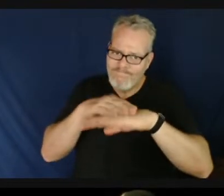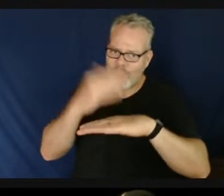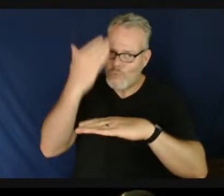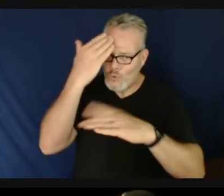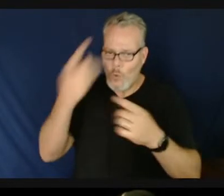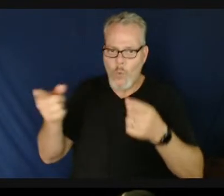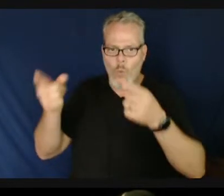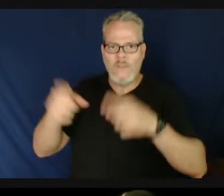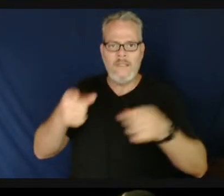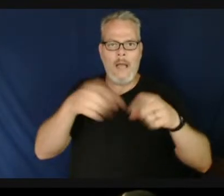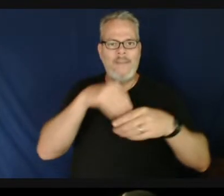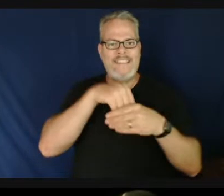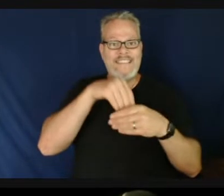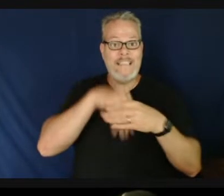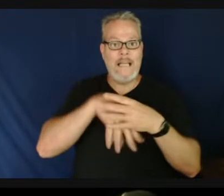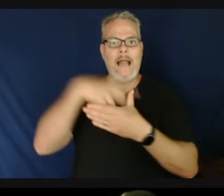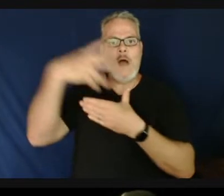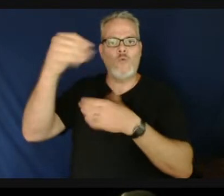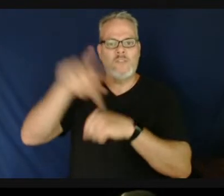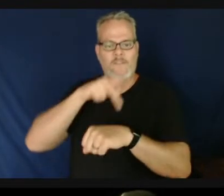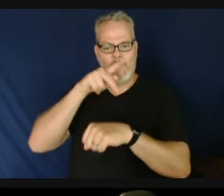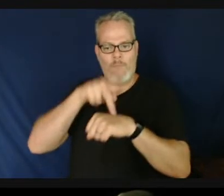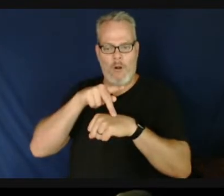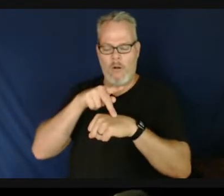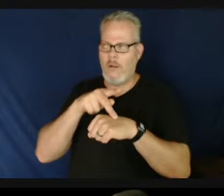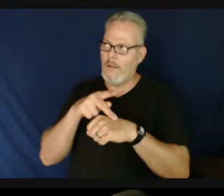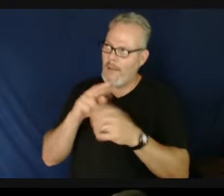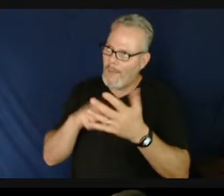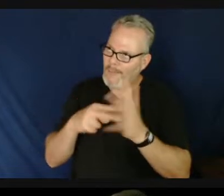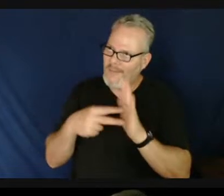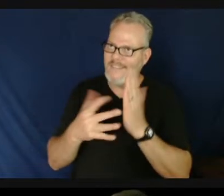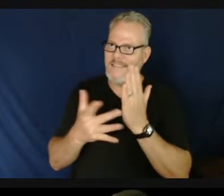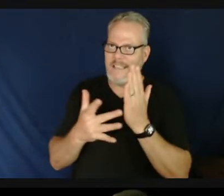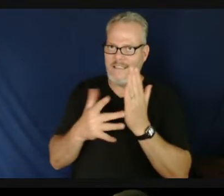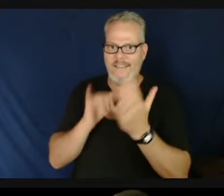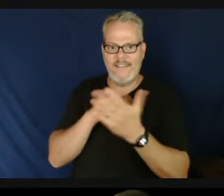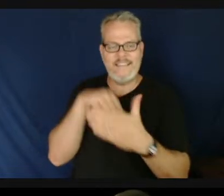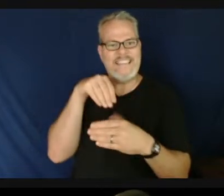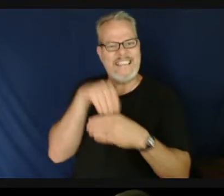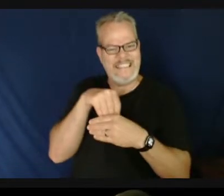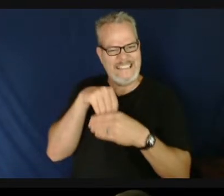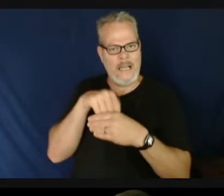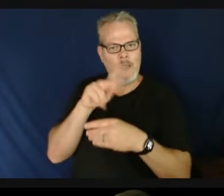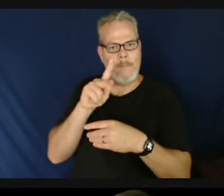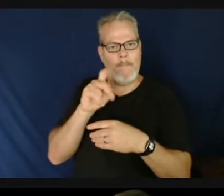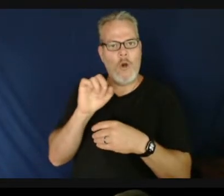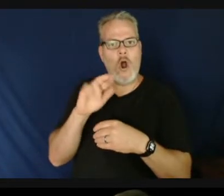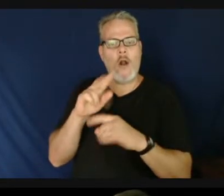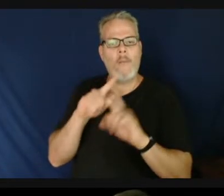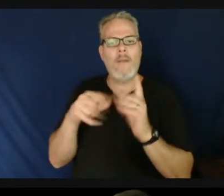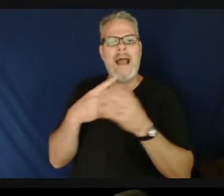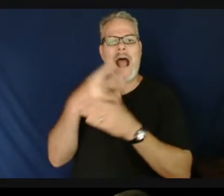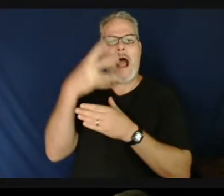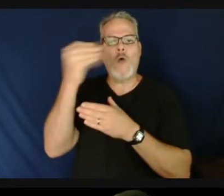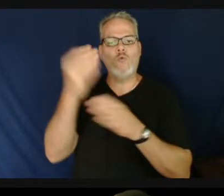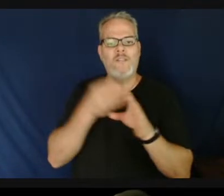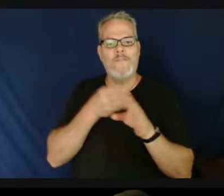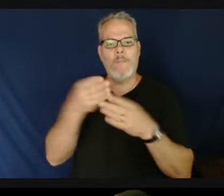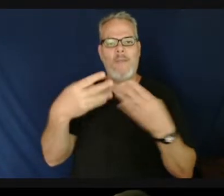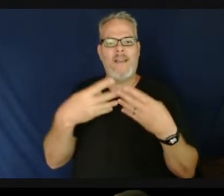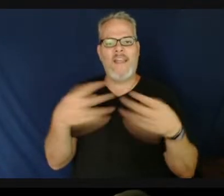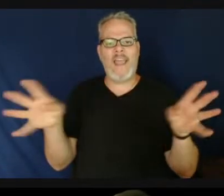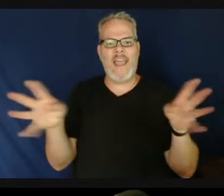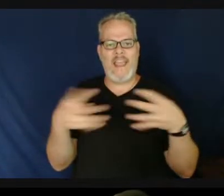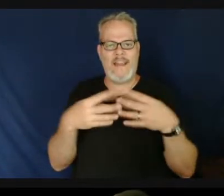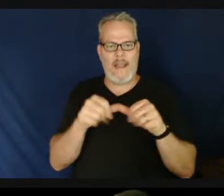park. I guess that's technically still in the park, but outside the main gate area. If you've got pets